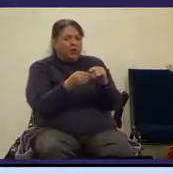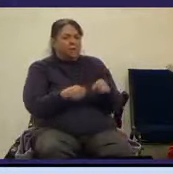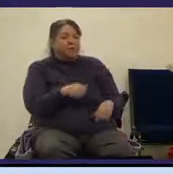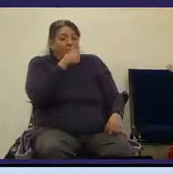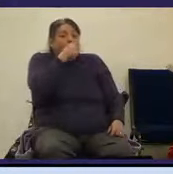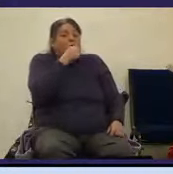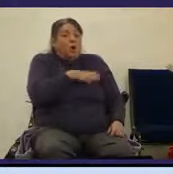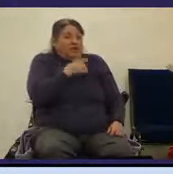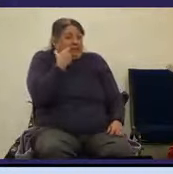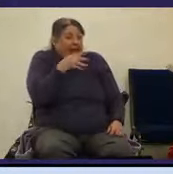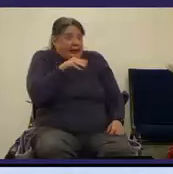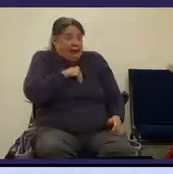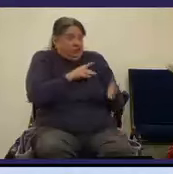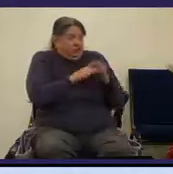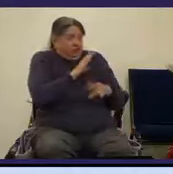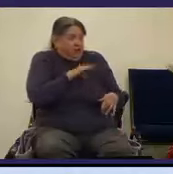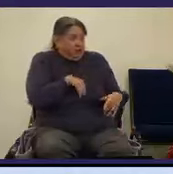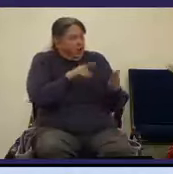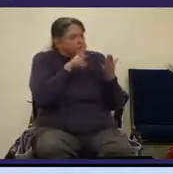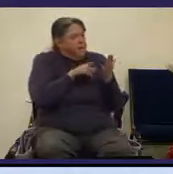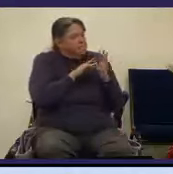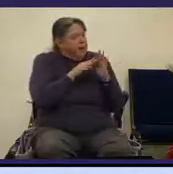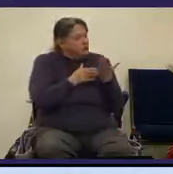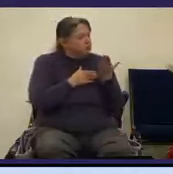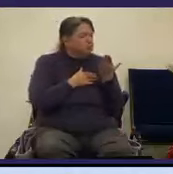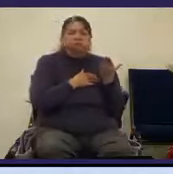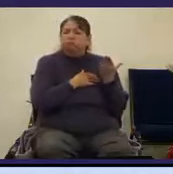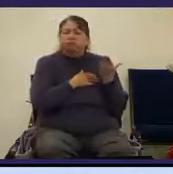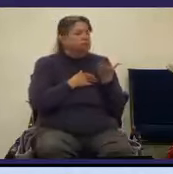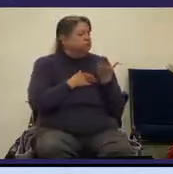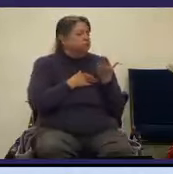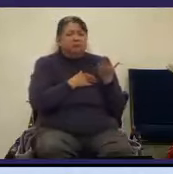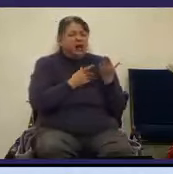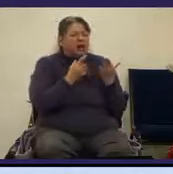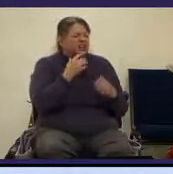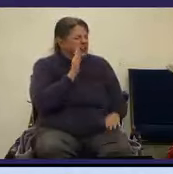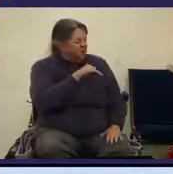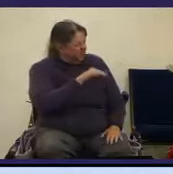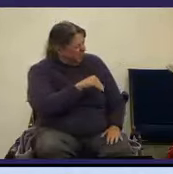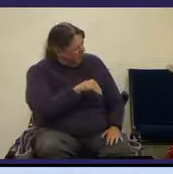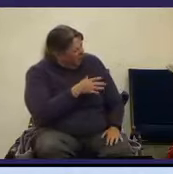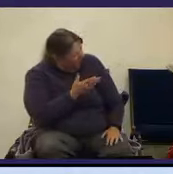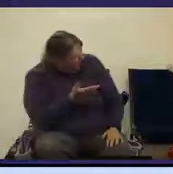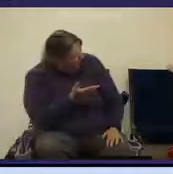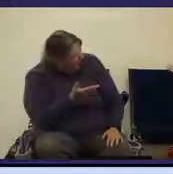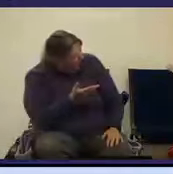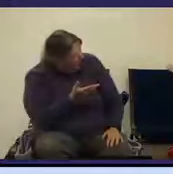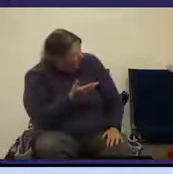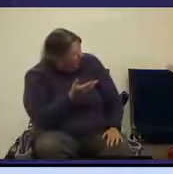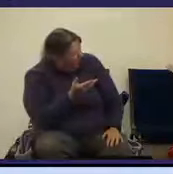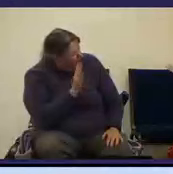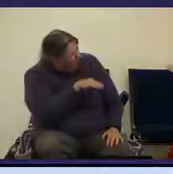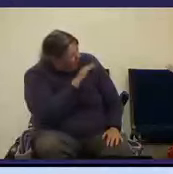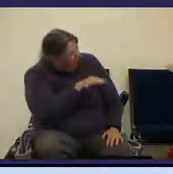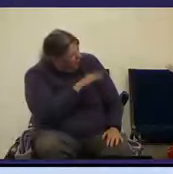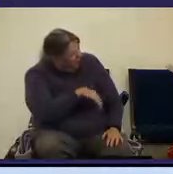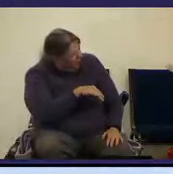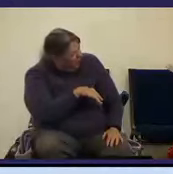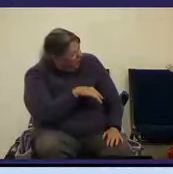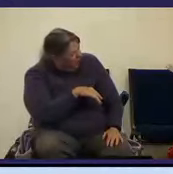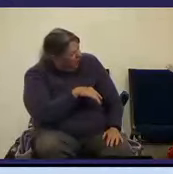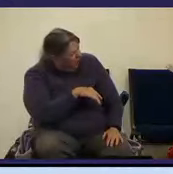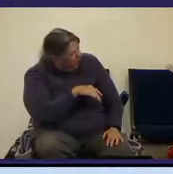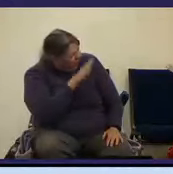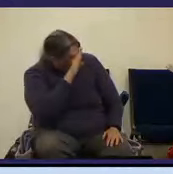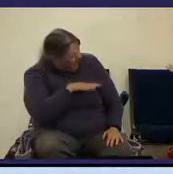to Christ and she was reading her Bible. And one day someone said to her, tell me, is